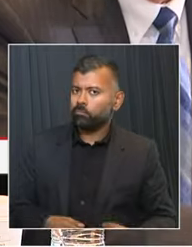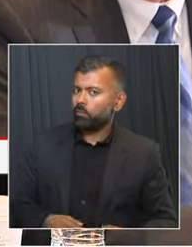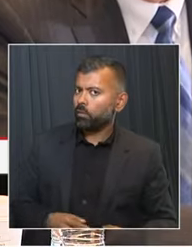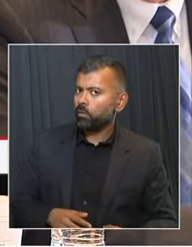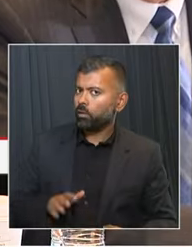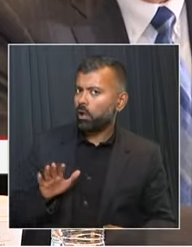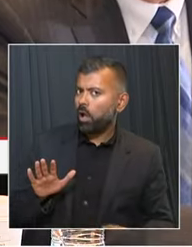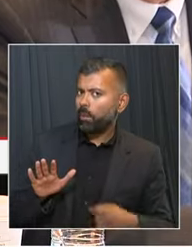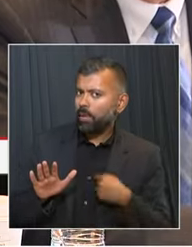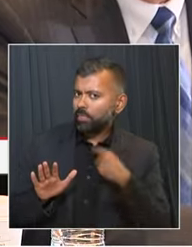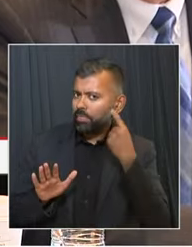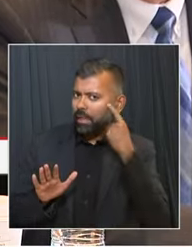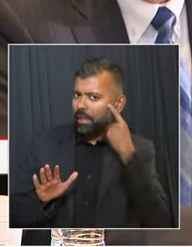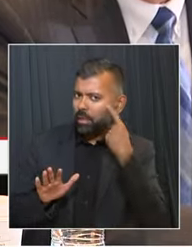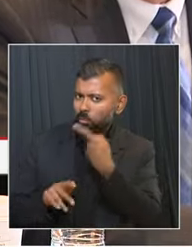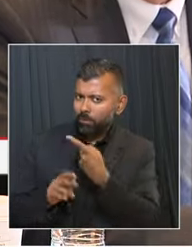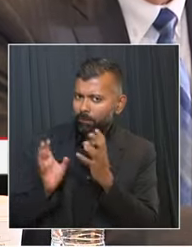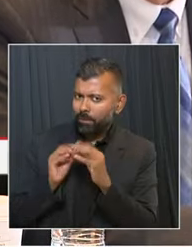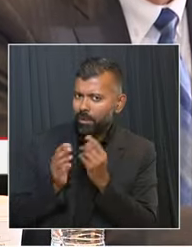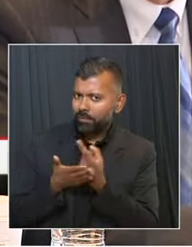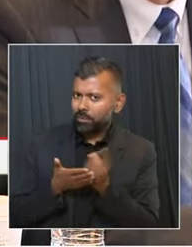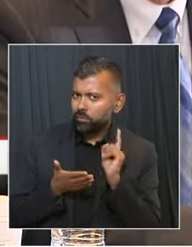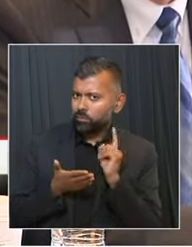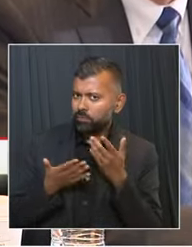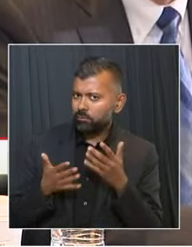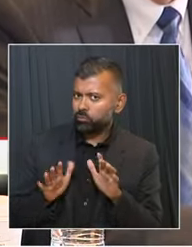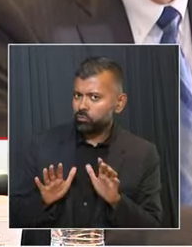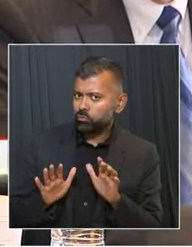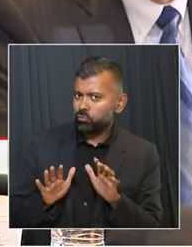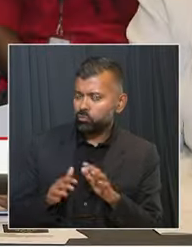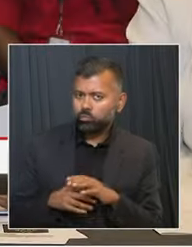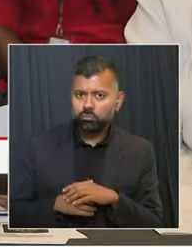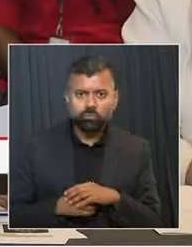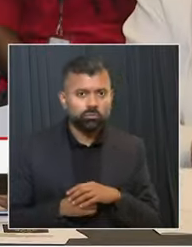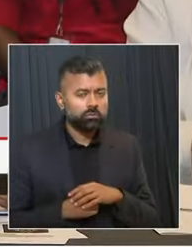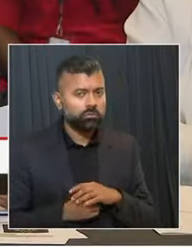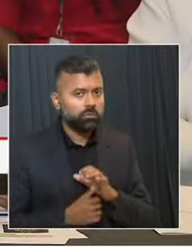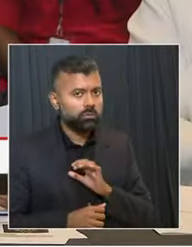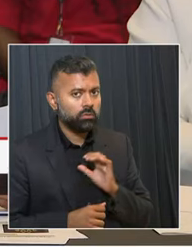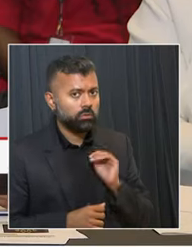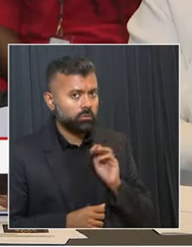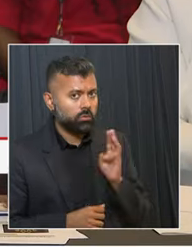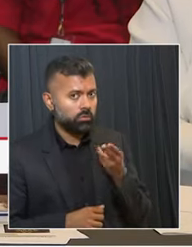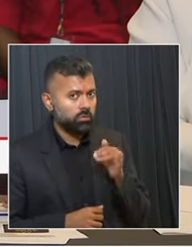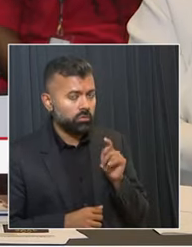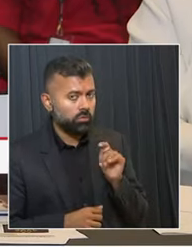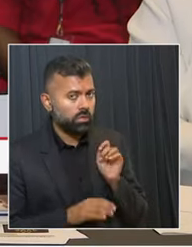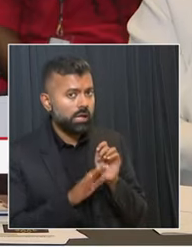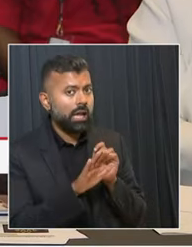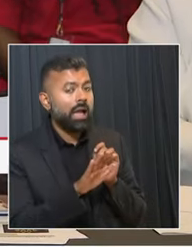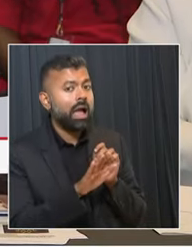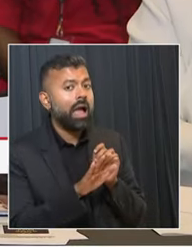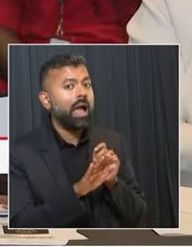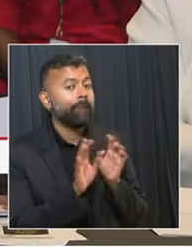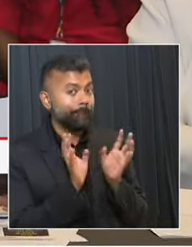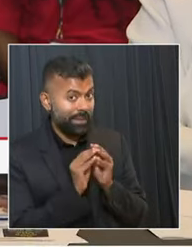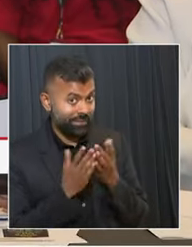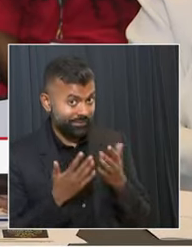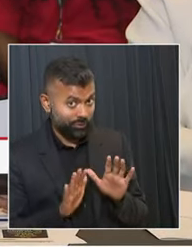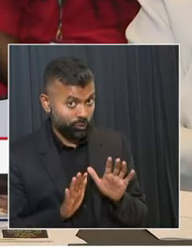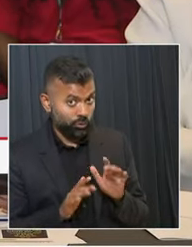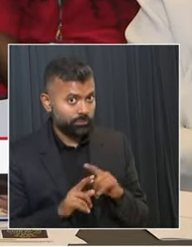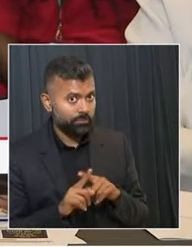plenty of meetings. Okay, but you didn't get it. No. Well, let me just put this, well, not on the record, in front of all of you. For